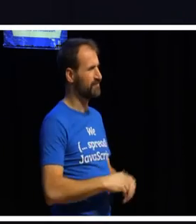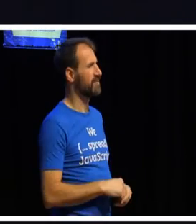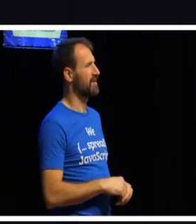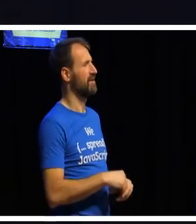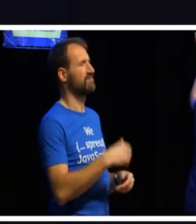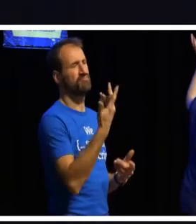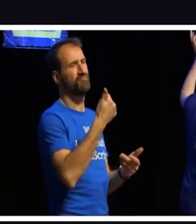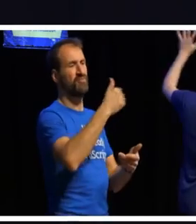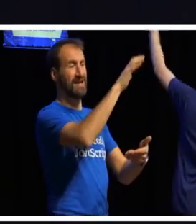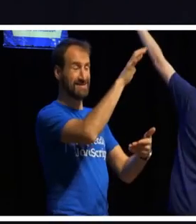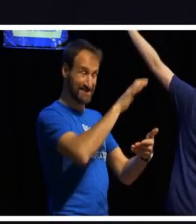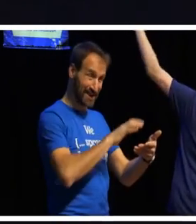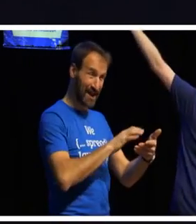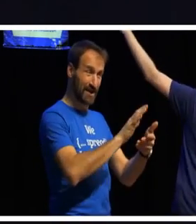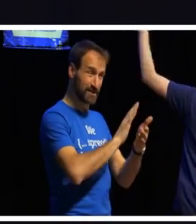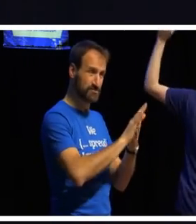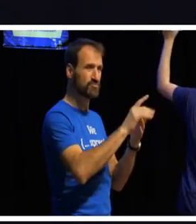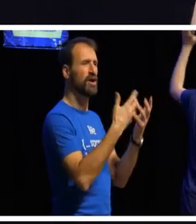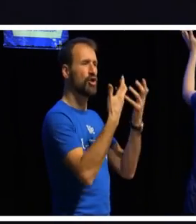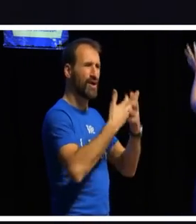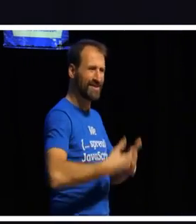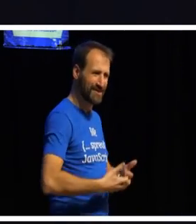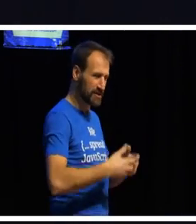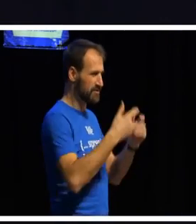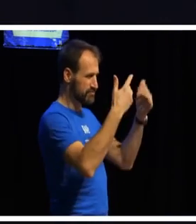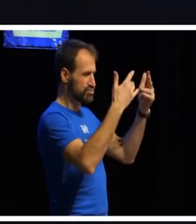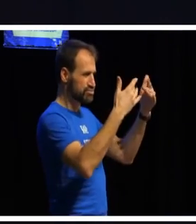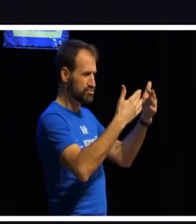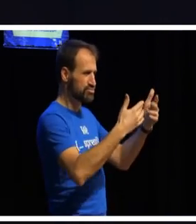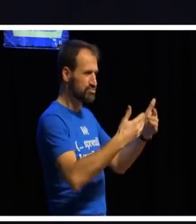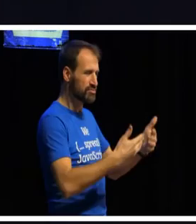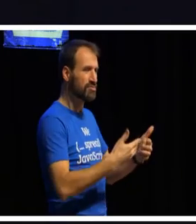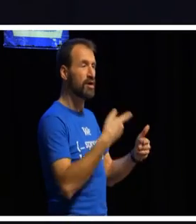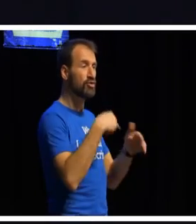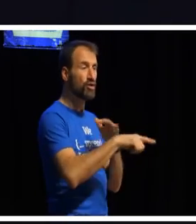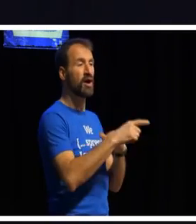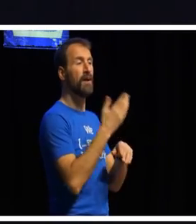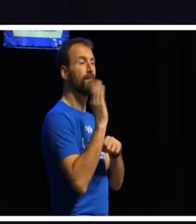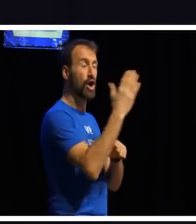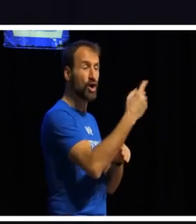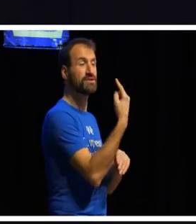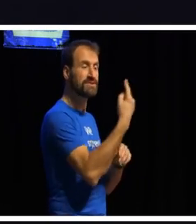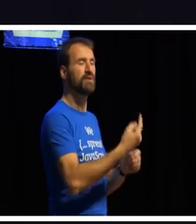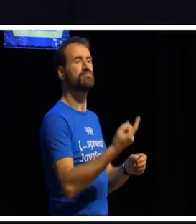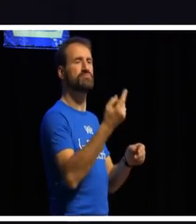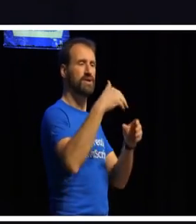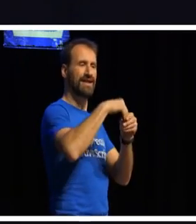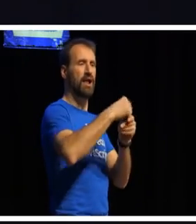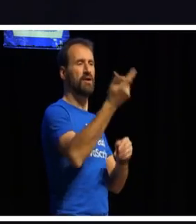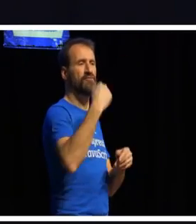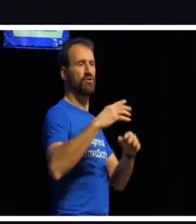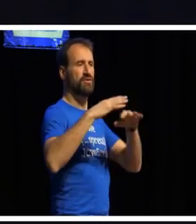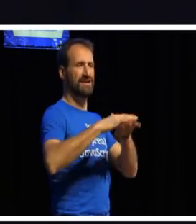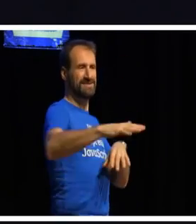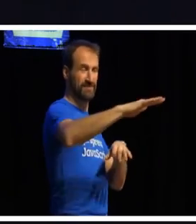If a page is well built, you'll see it render gradually, bit by bit. And this is because the browser streams the content from the network, and it passes it